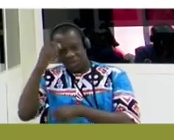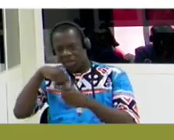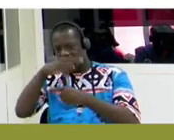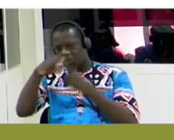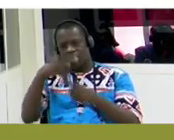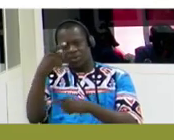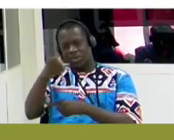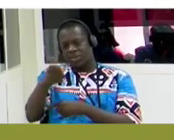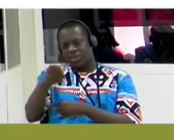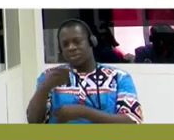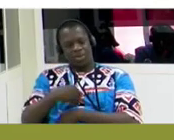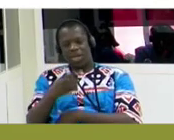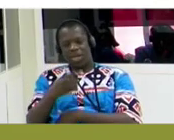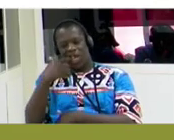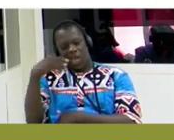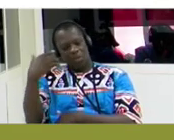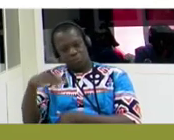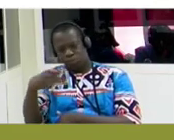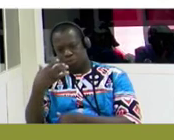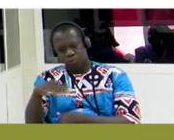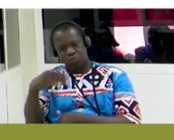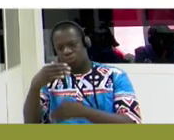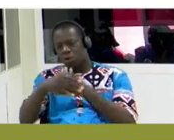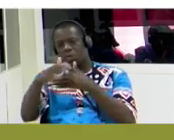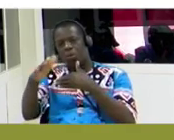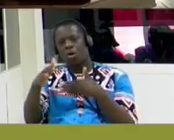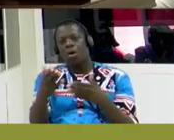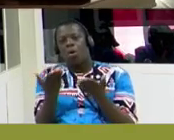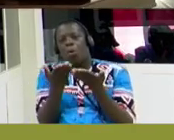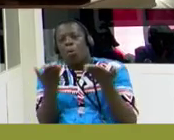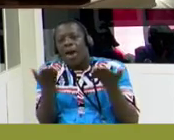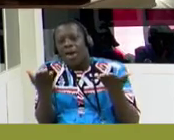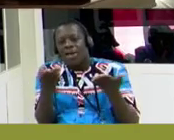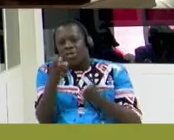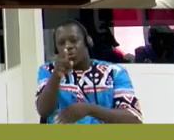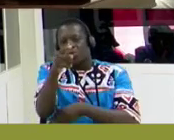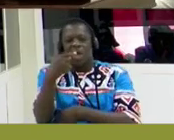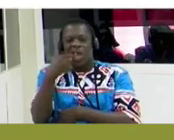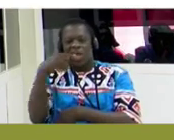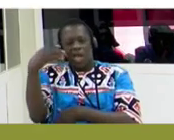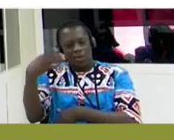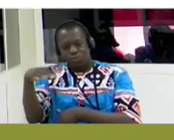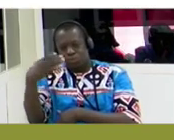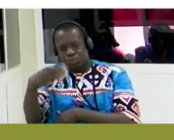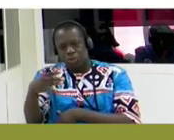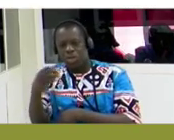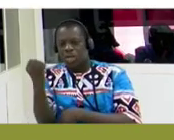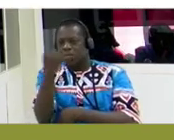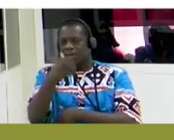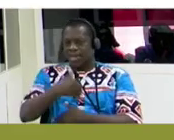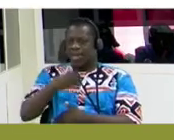I do regret it. Moreover. Why do you regret it? Yeah, because I know